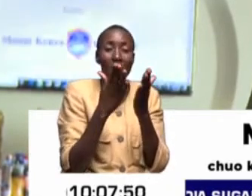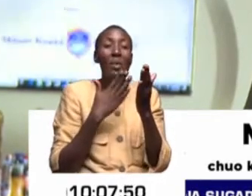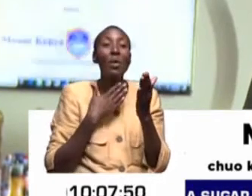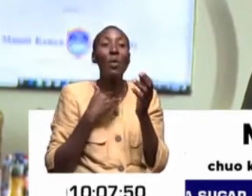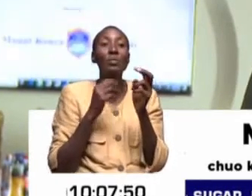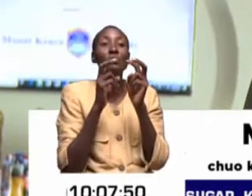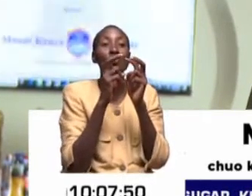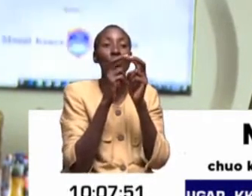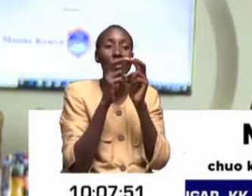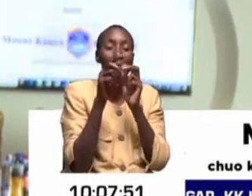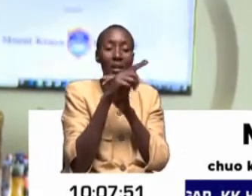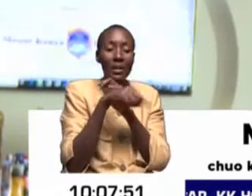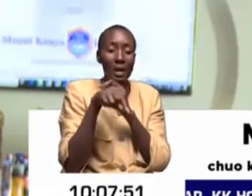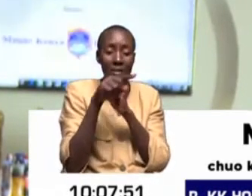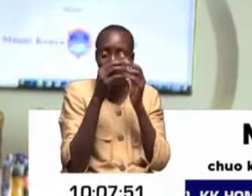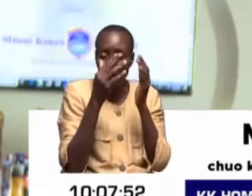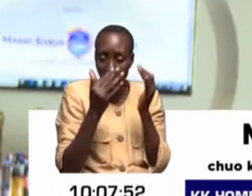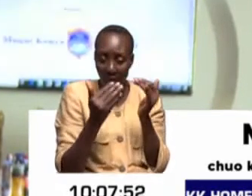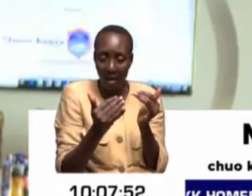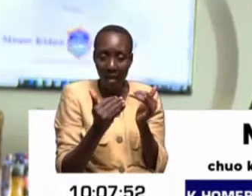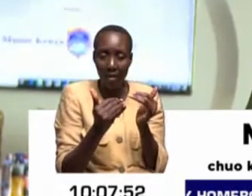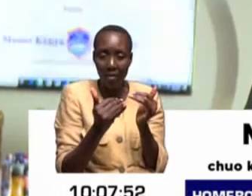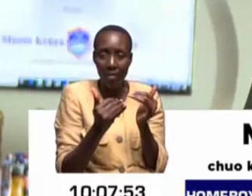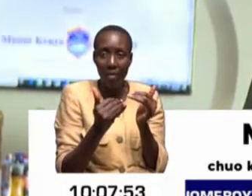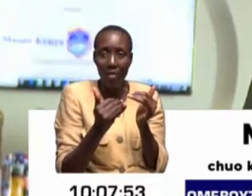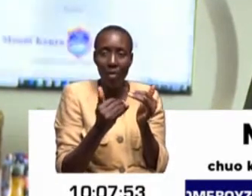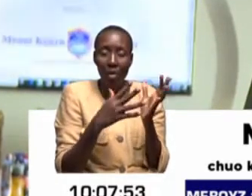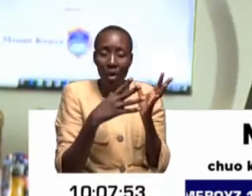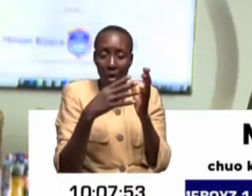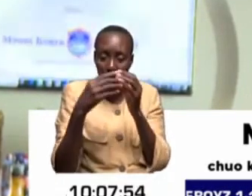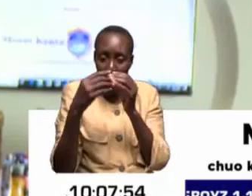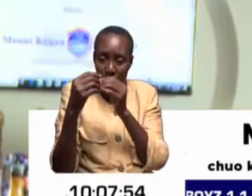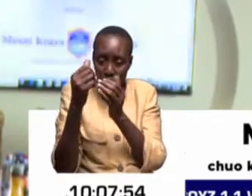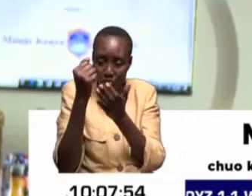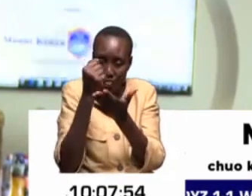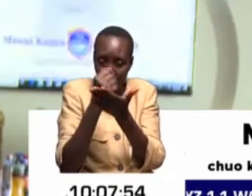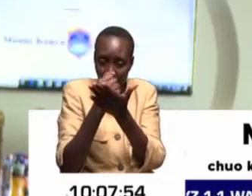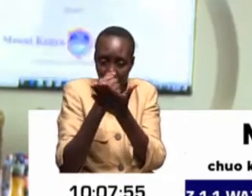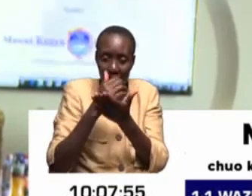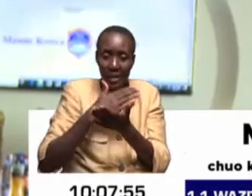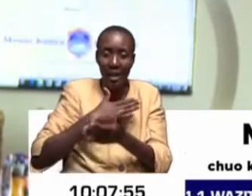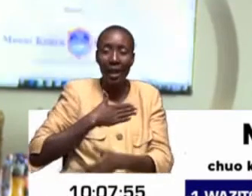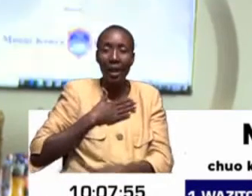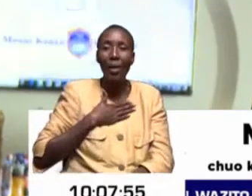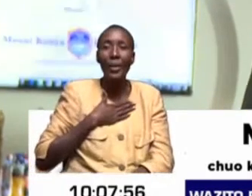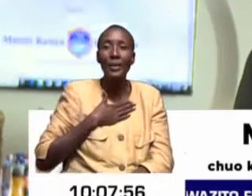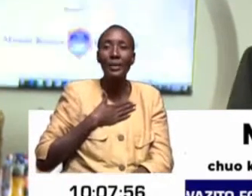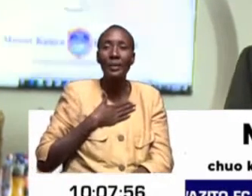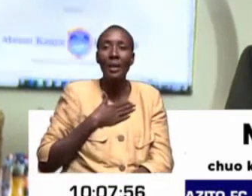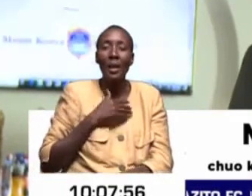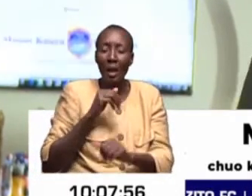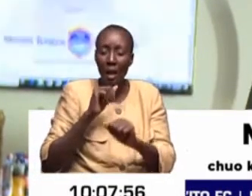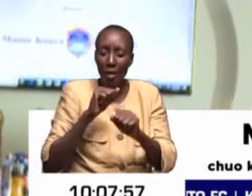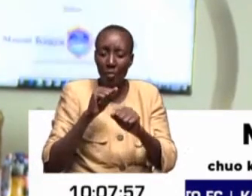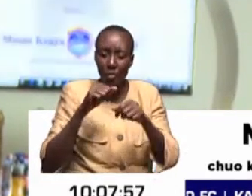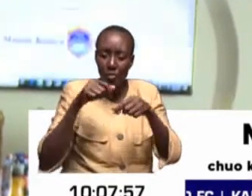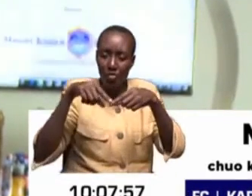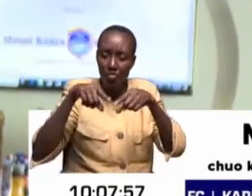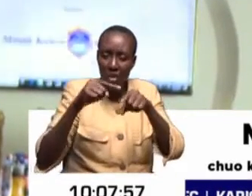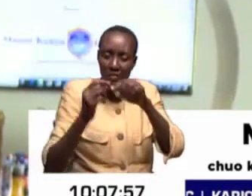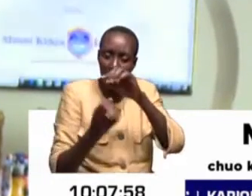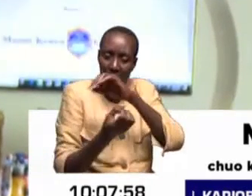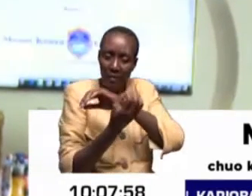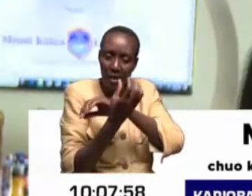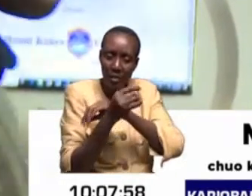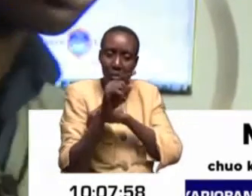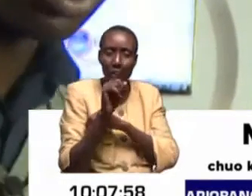us now, our marketing office is available and they could explain how this can